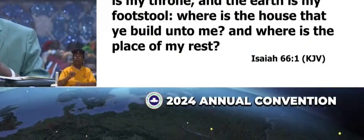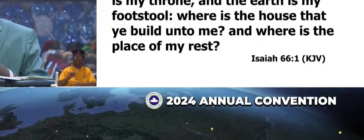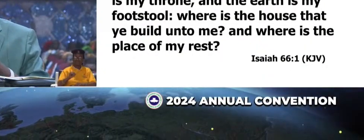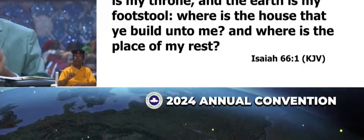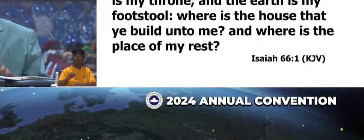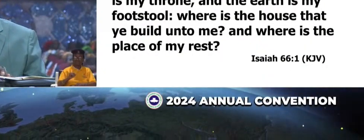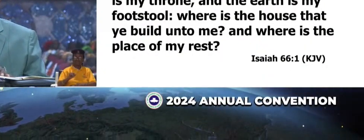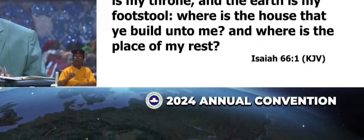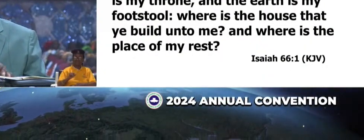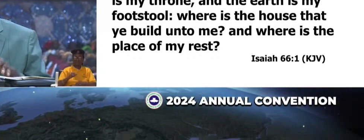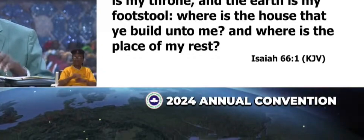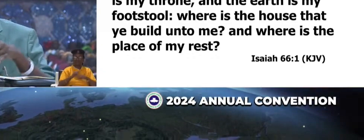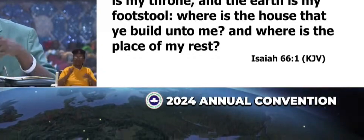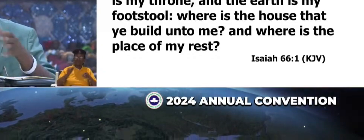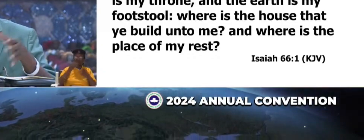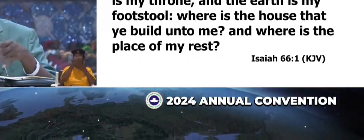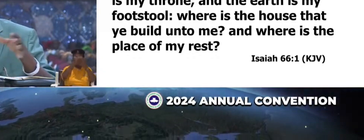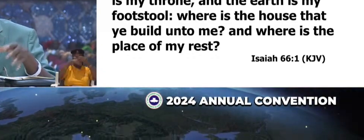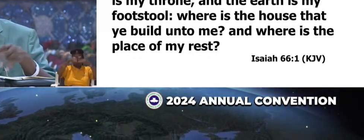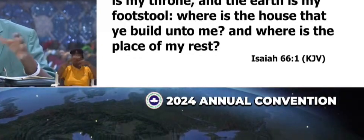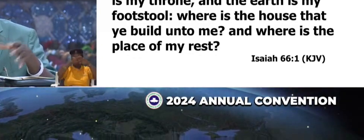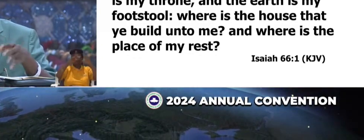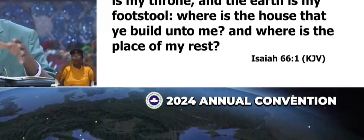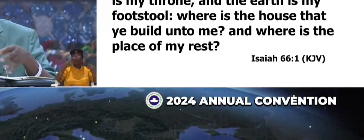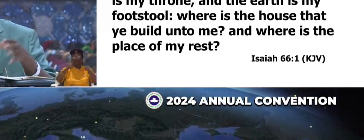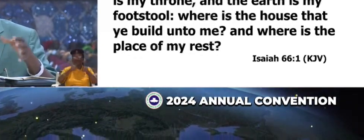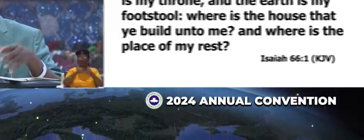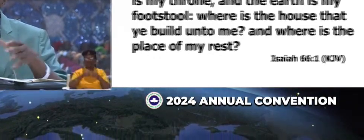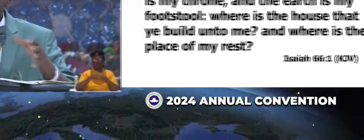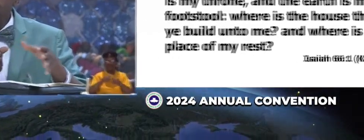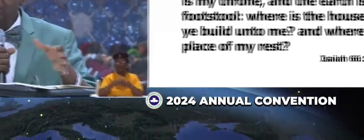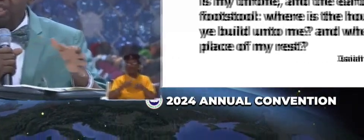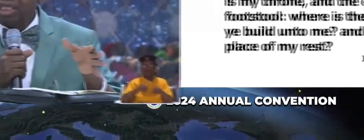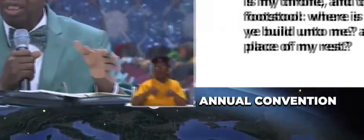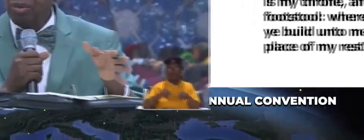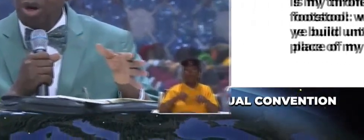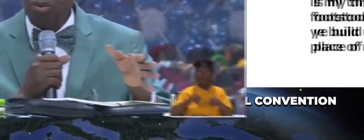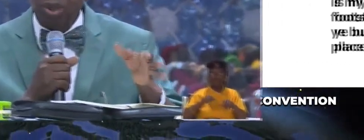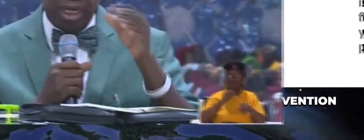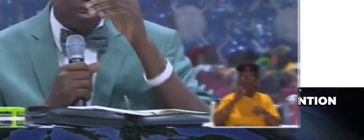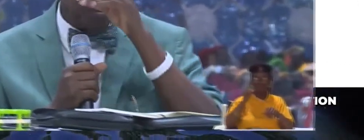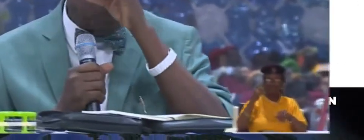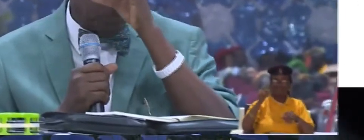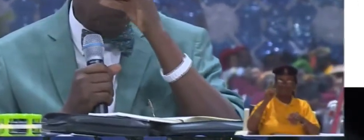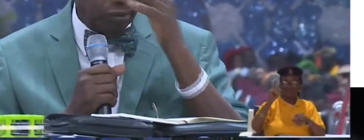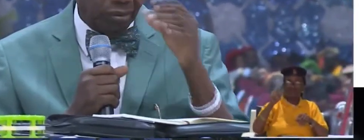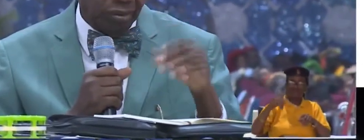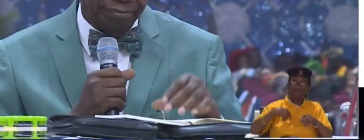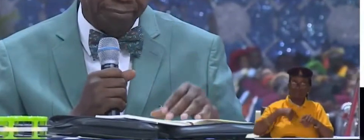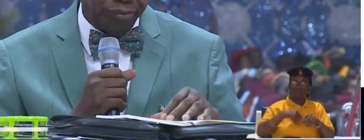called heaven. That's the one we've been discussing since this 1 week.